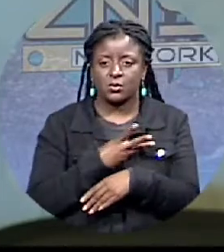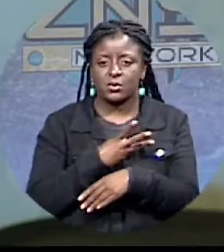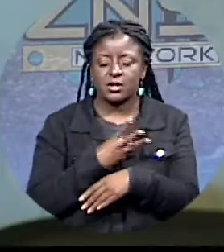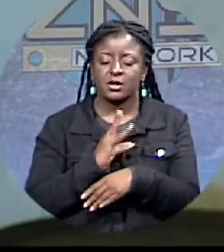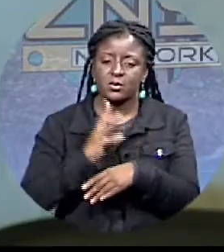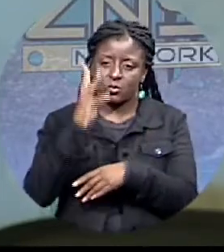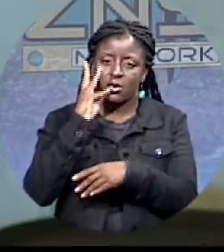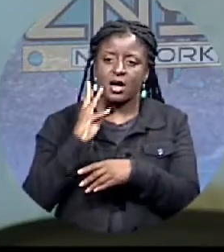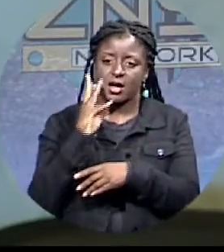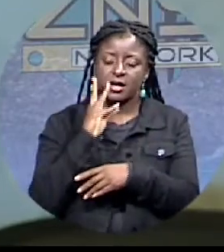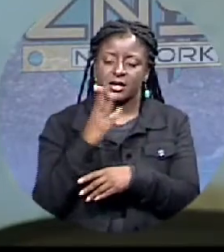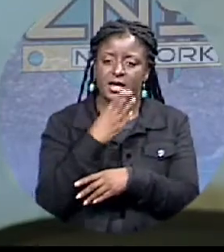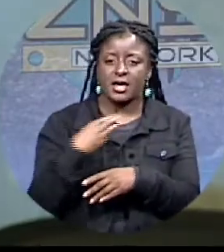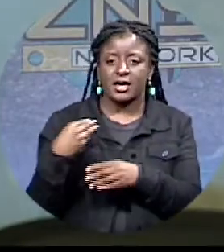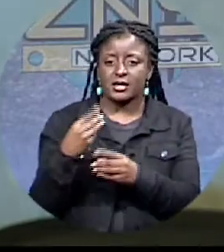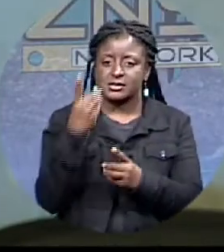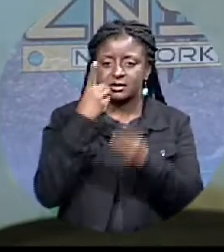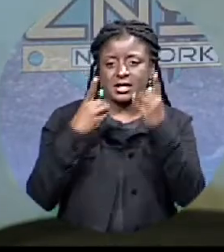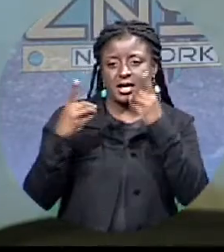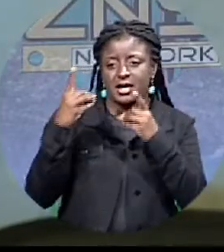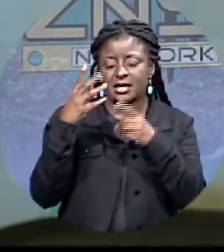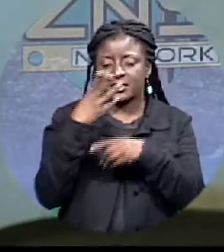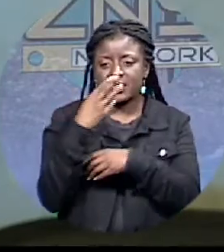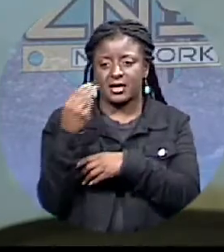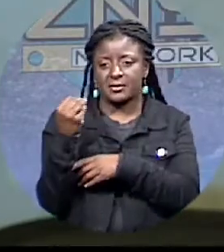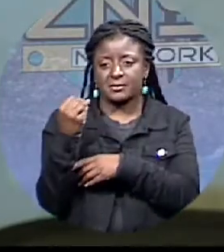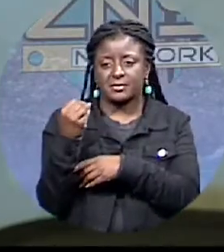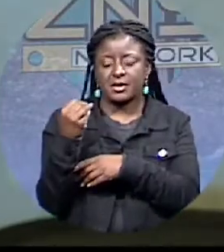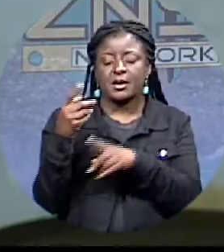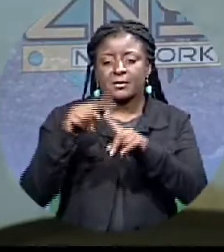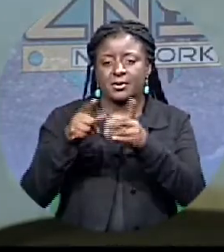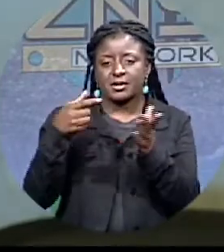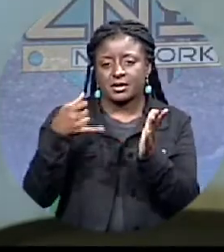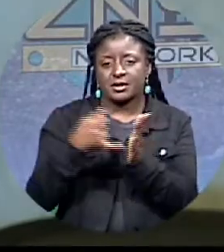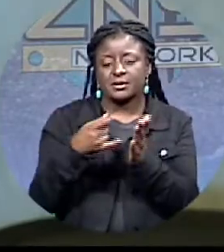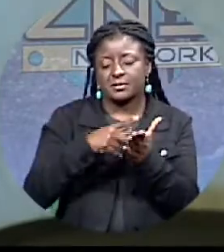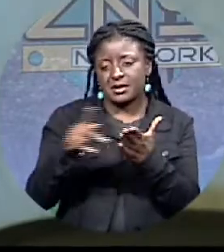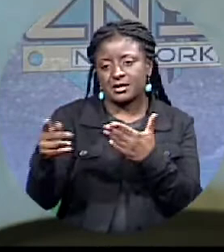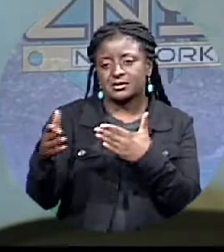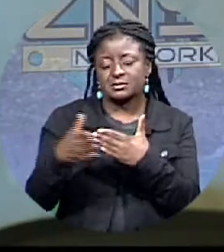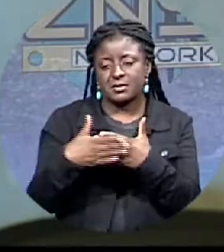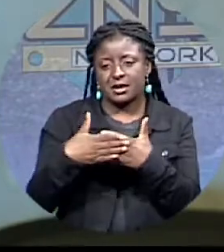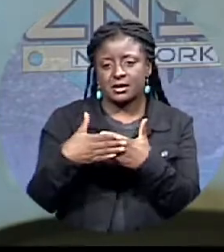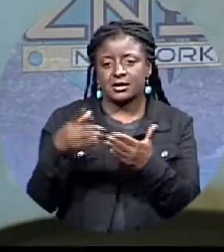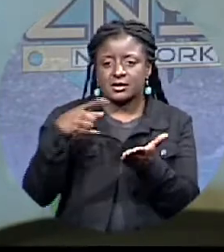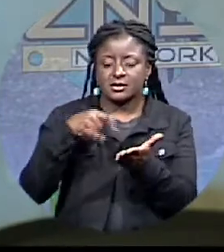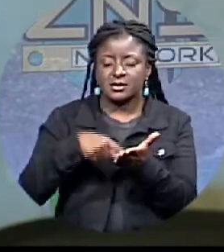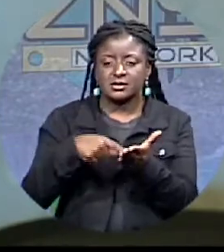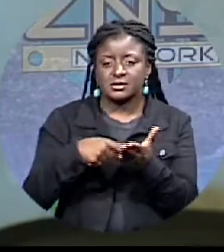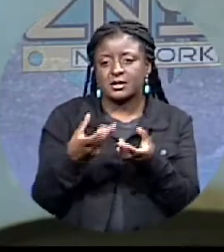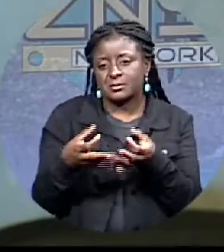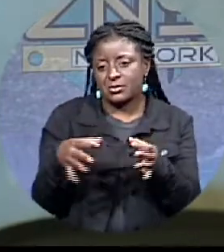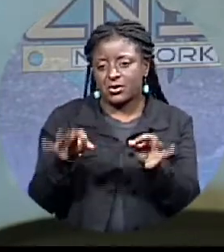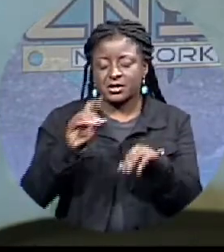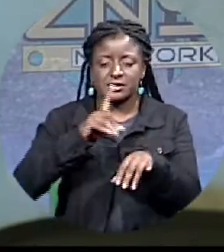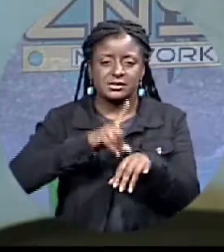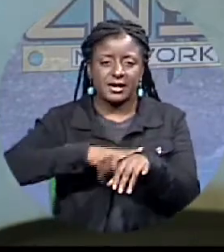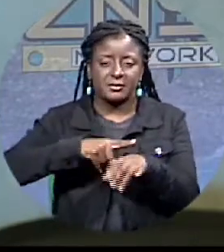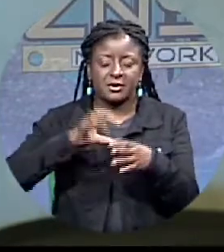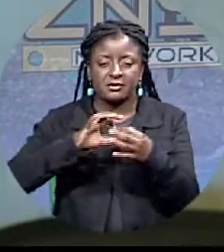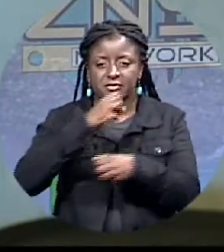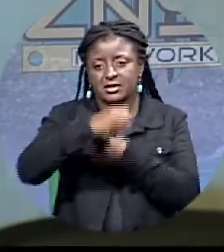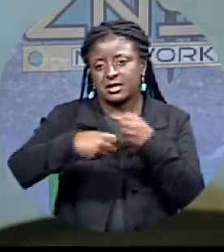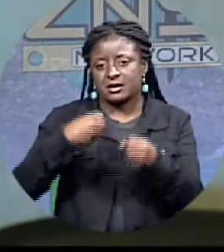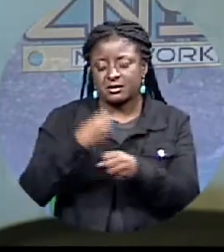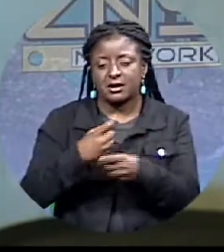a lot, but you know, this is a very important time of year because this really is the booking window. It's coming into the winter season now. Travel agents